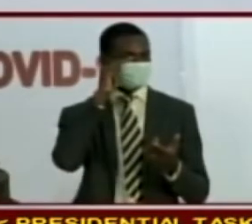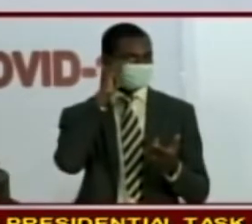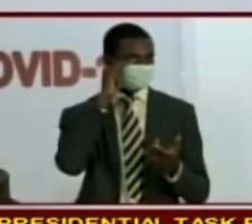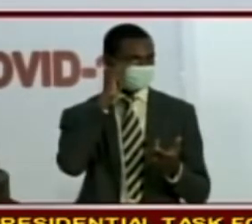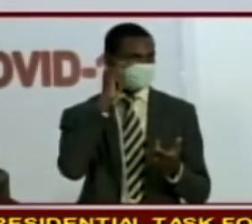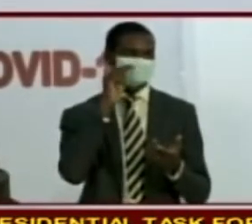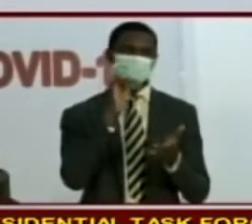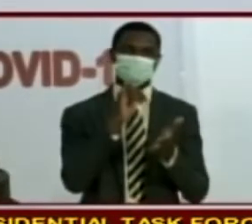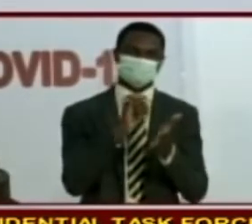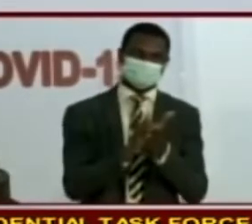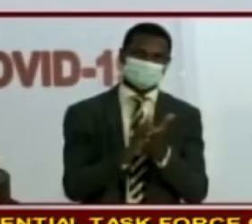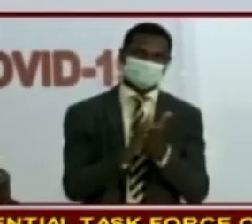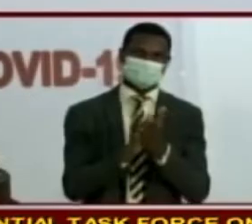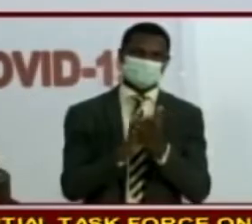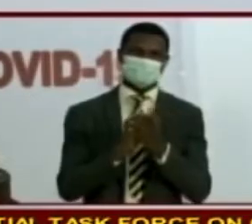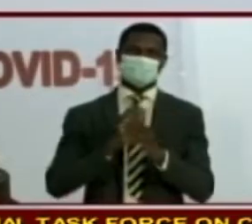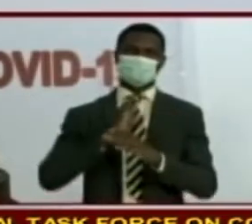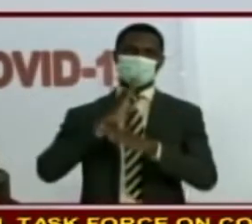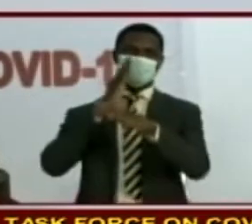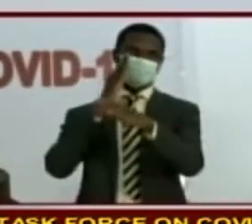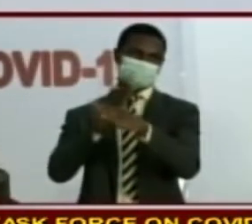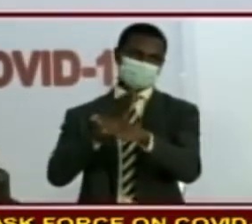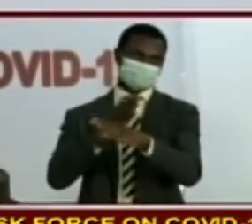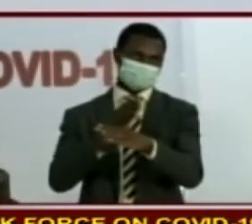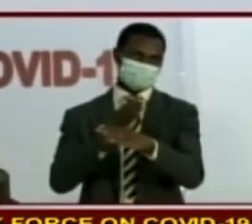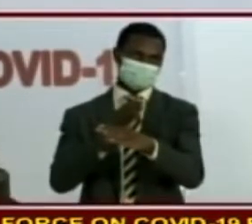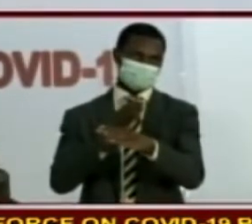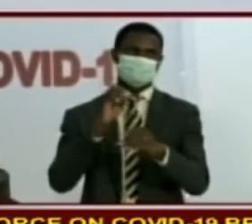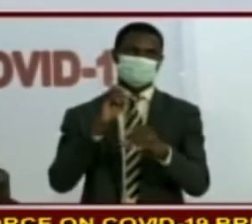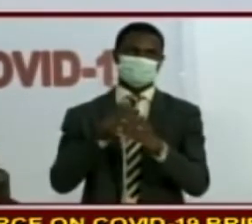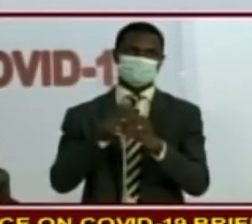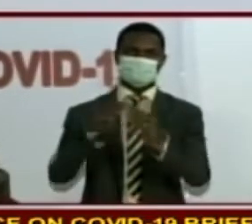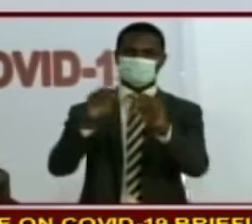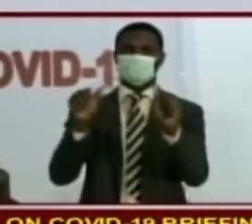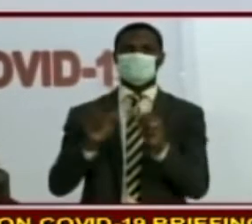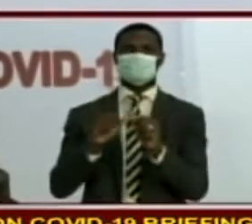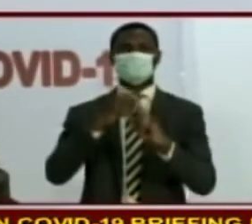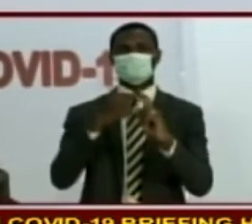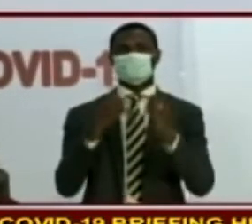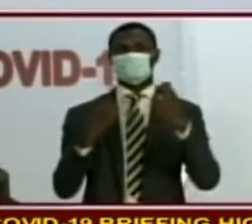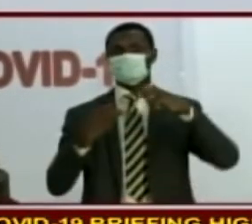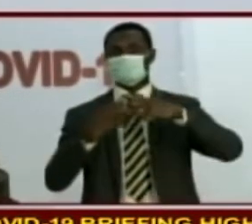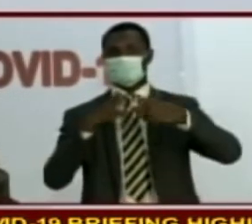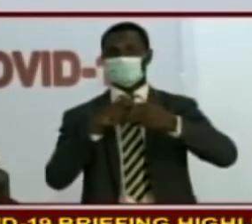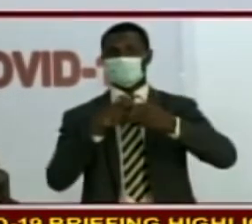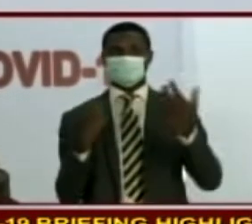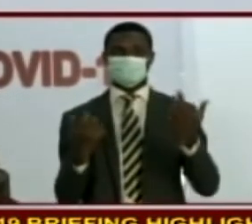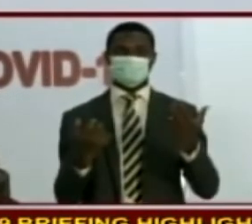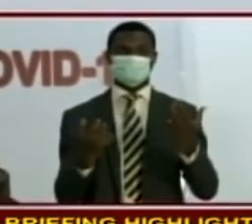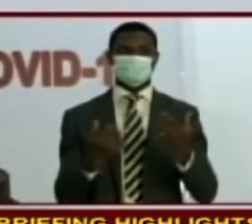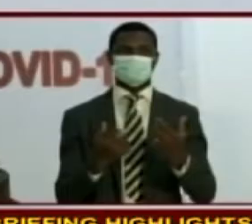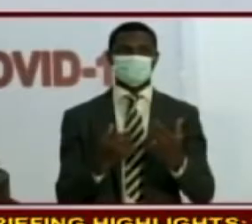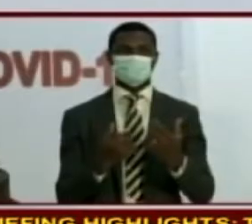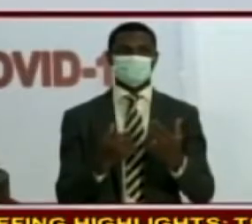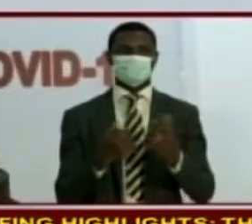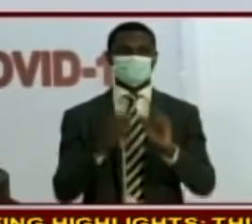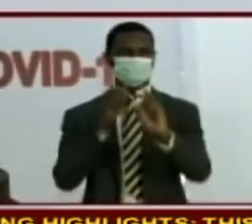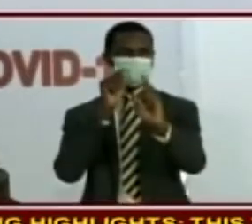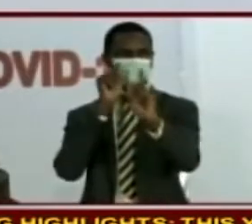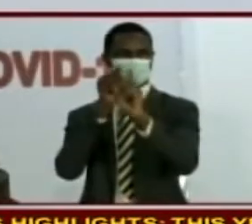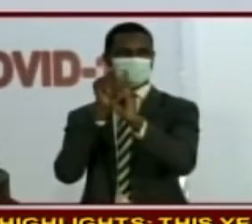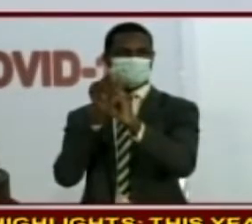during the crisis, that seemed to be targeting